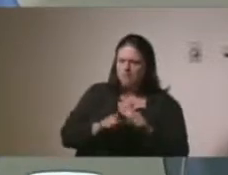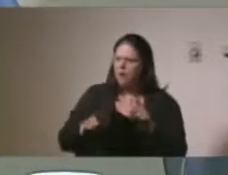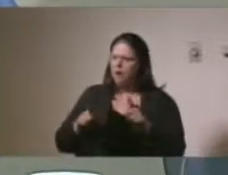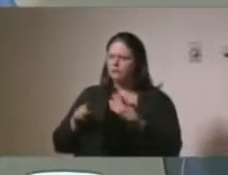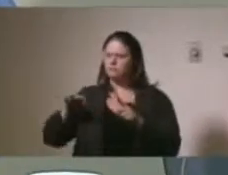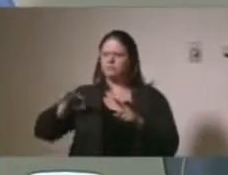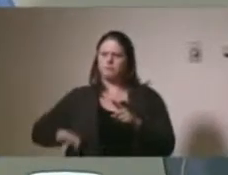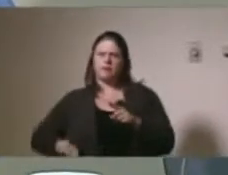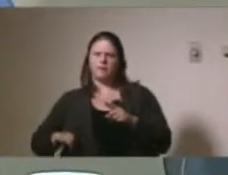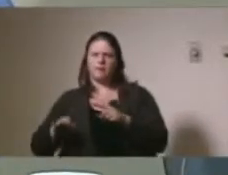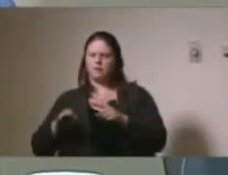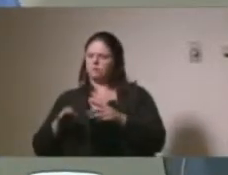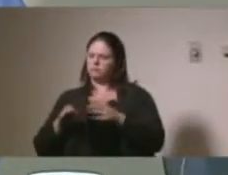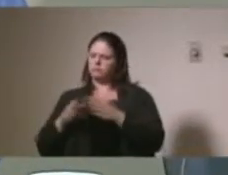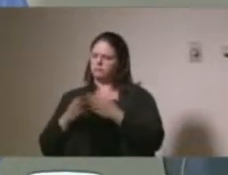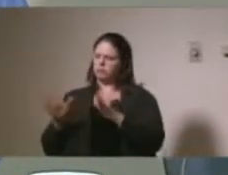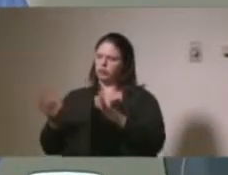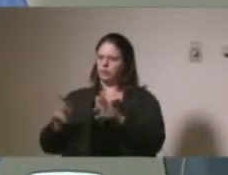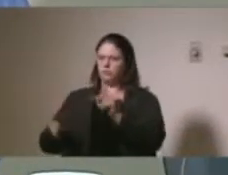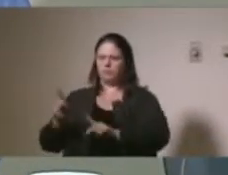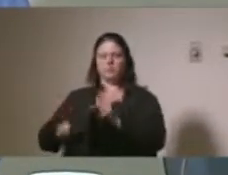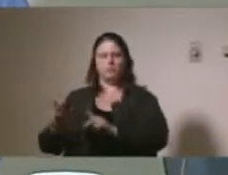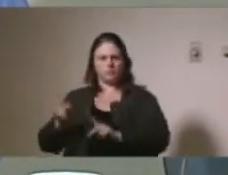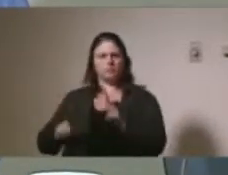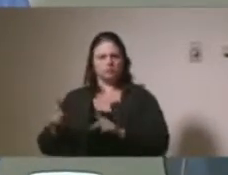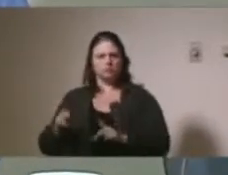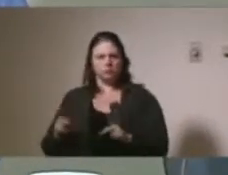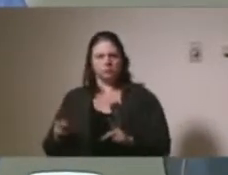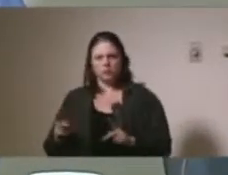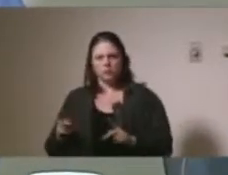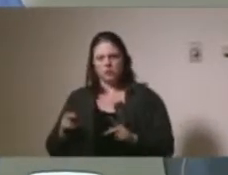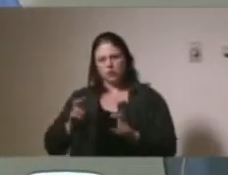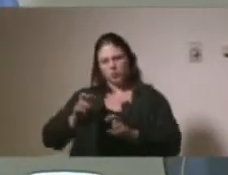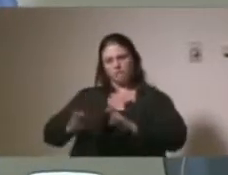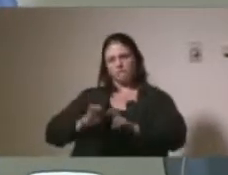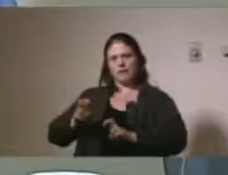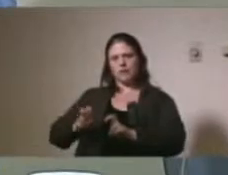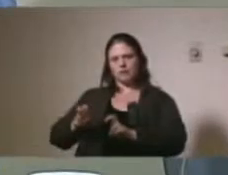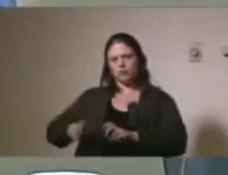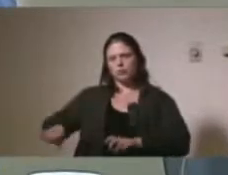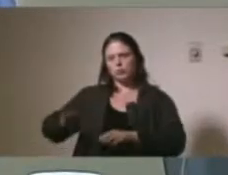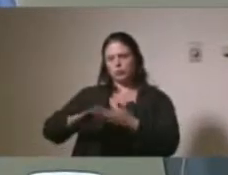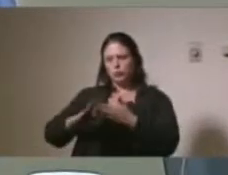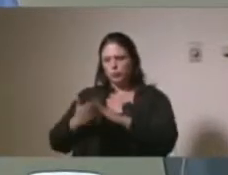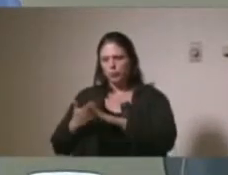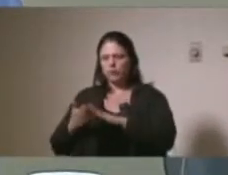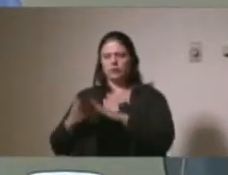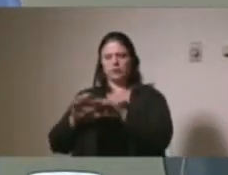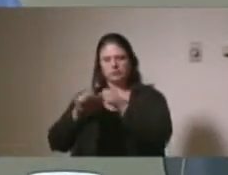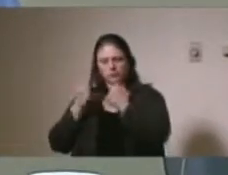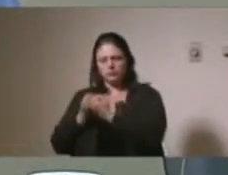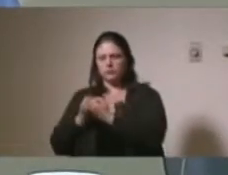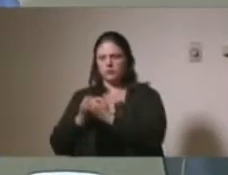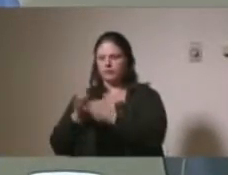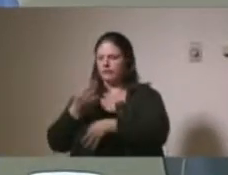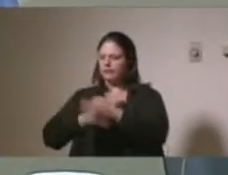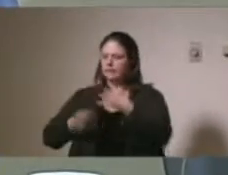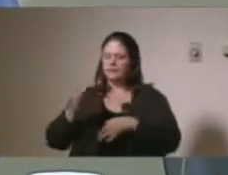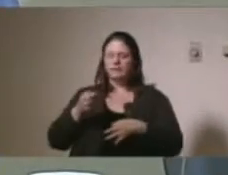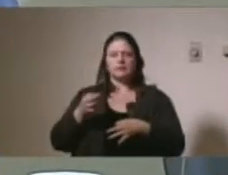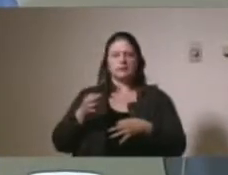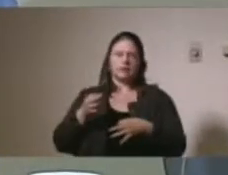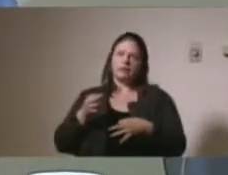public service, so that, again, that reinvestment can go back into society as opposed to in the pockets of